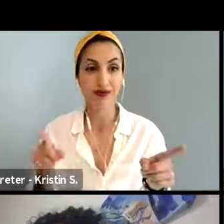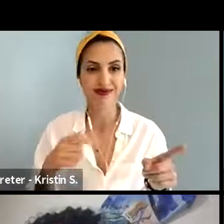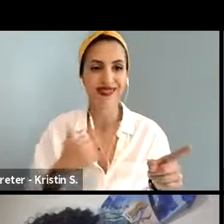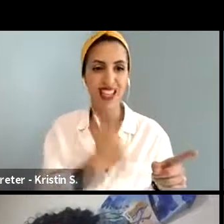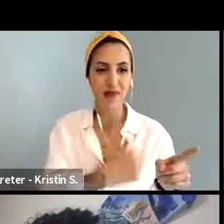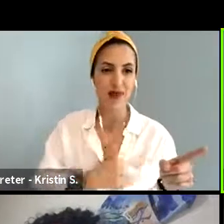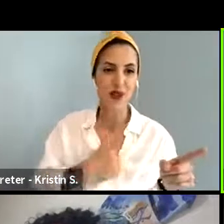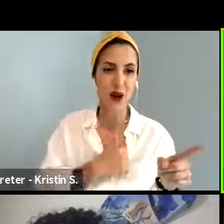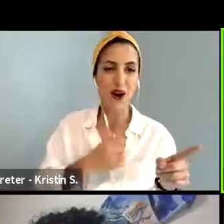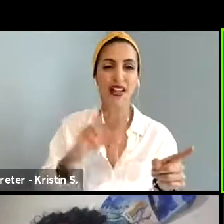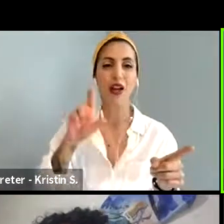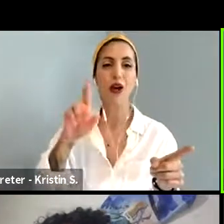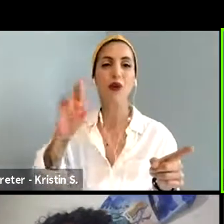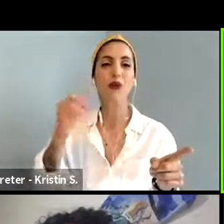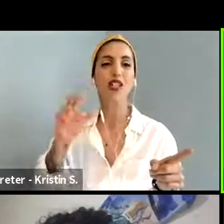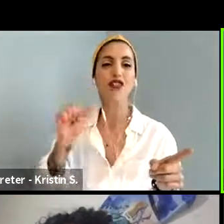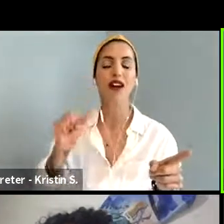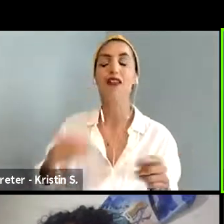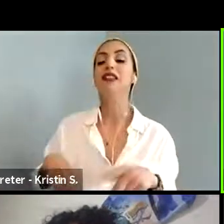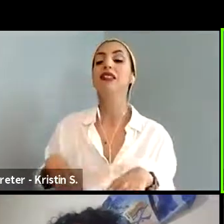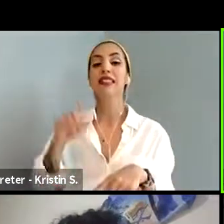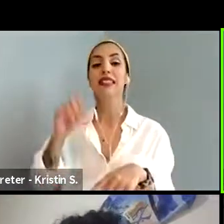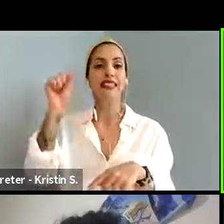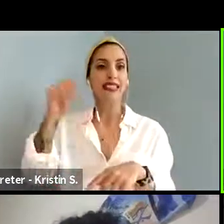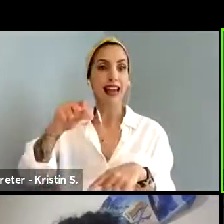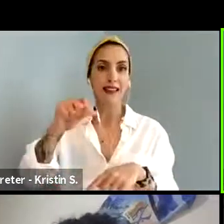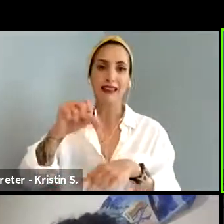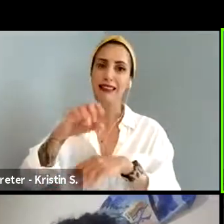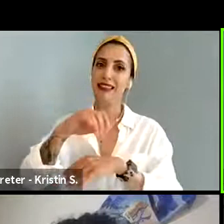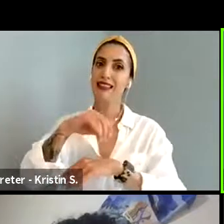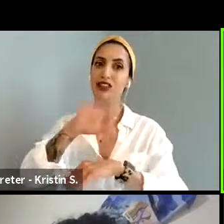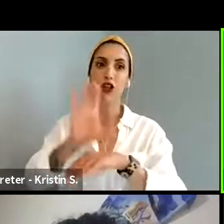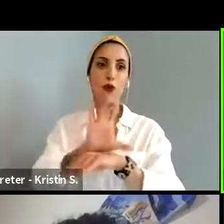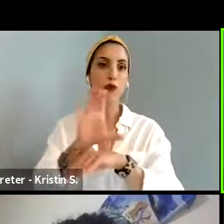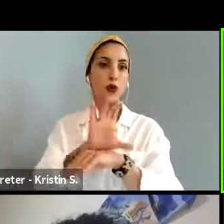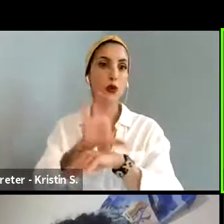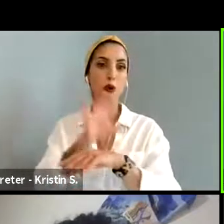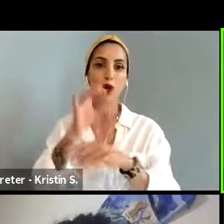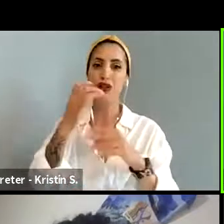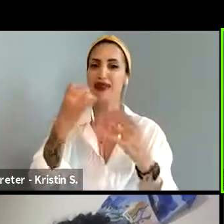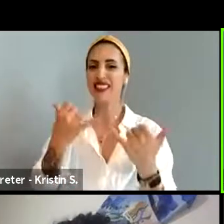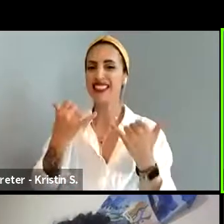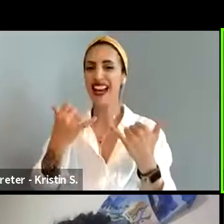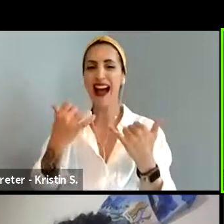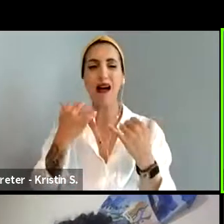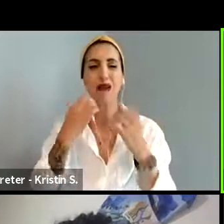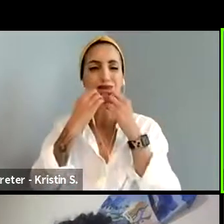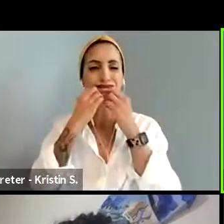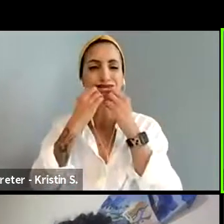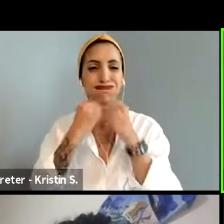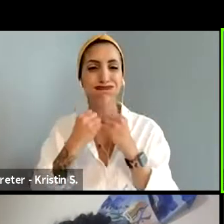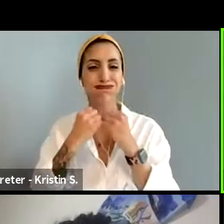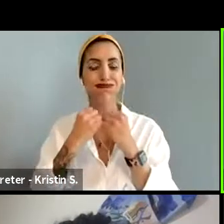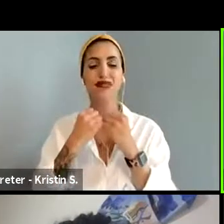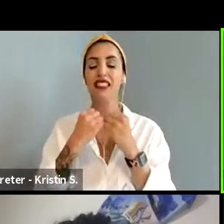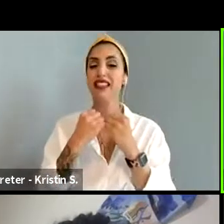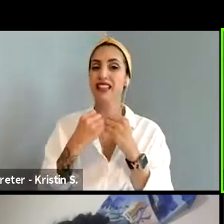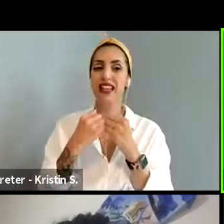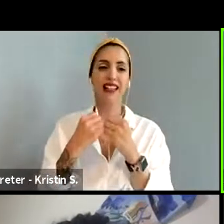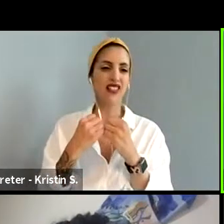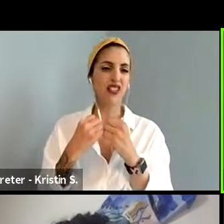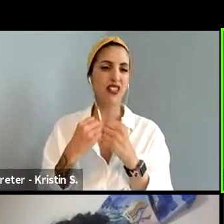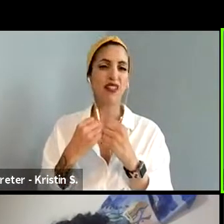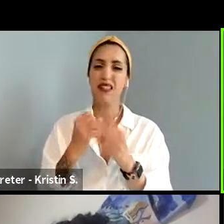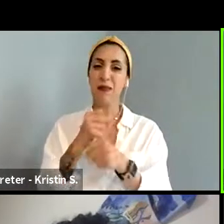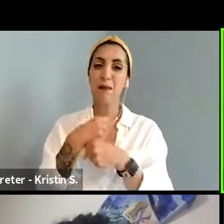The digital platform has real, I mean, it existed, but the way it's become vital during this time, I think, has made a huge